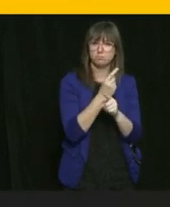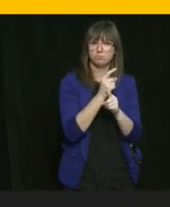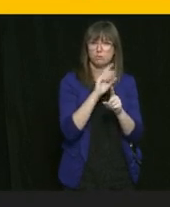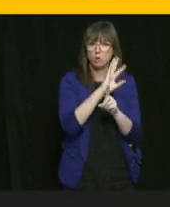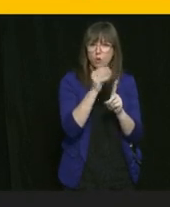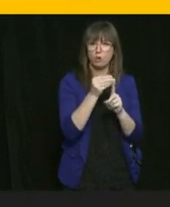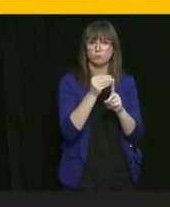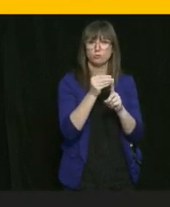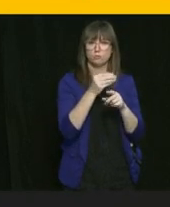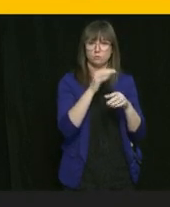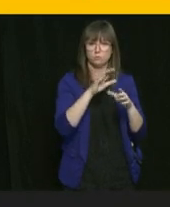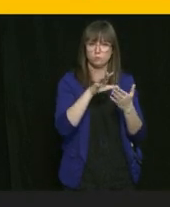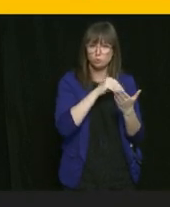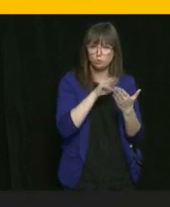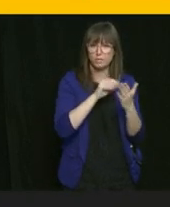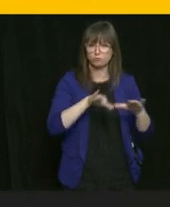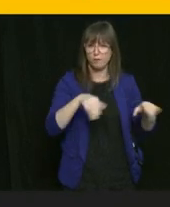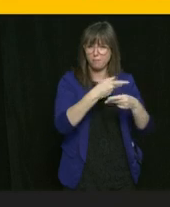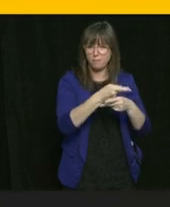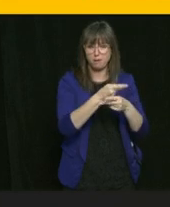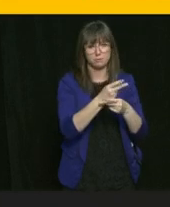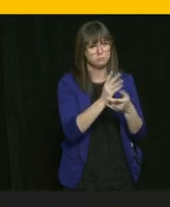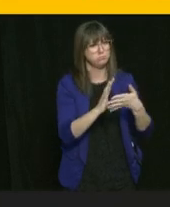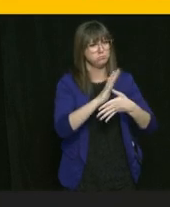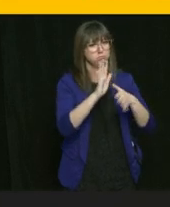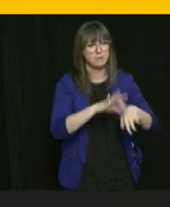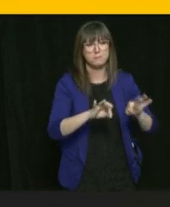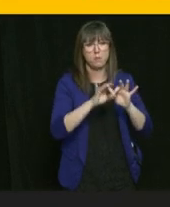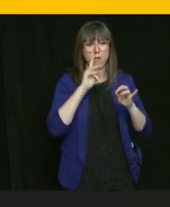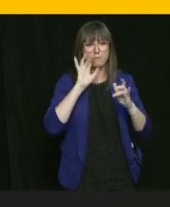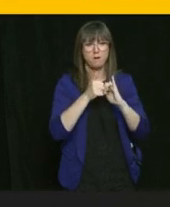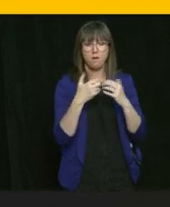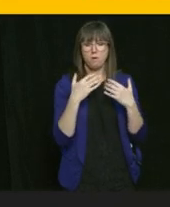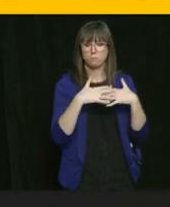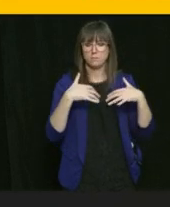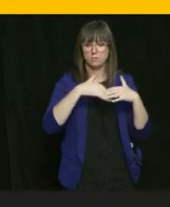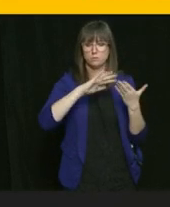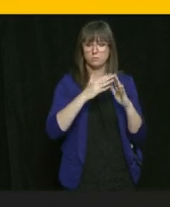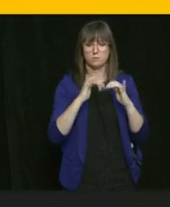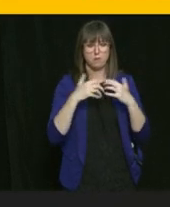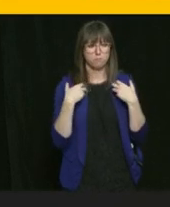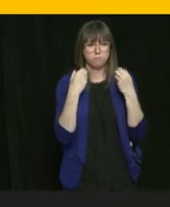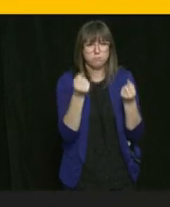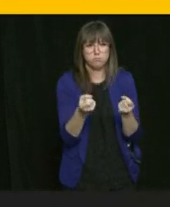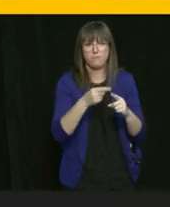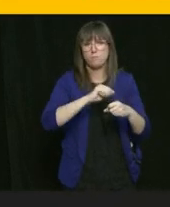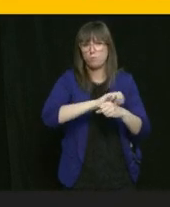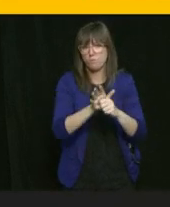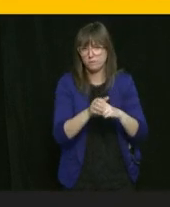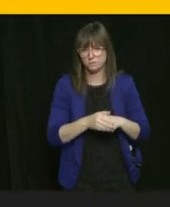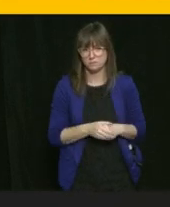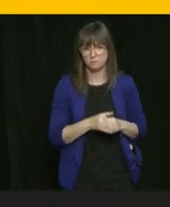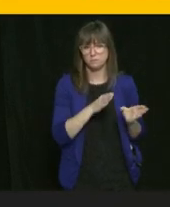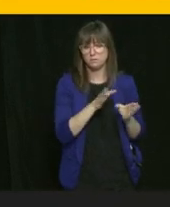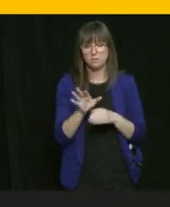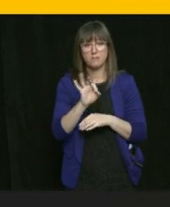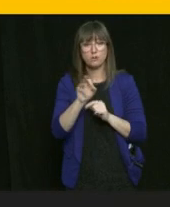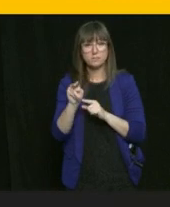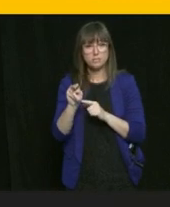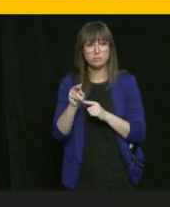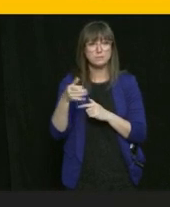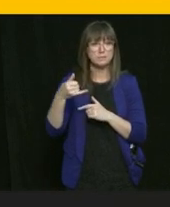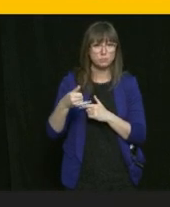and childcare is essential to the recovery of Indigenous communities from COVID-19. To support First Nations, Inuit,